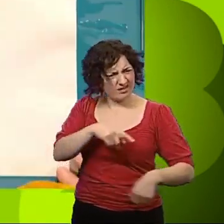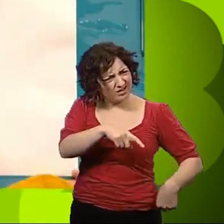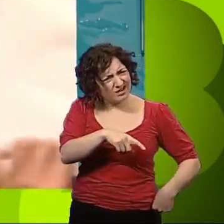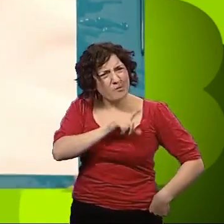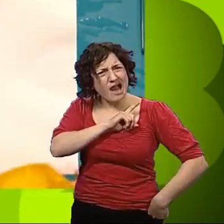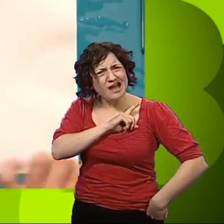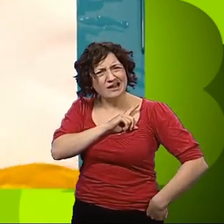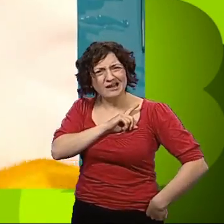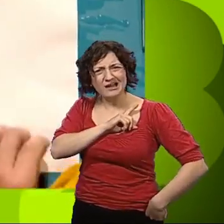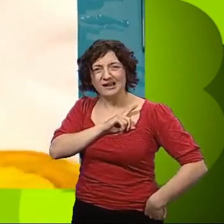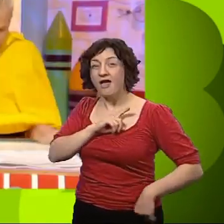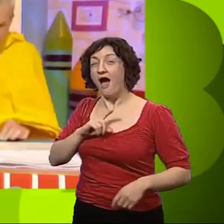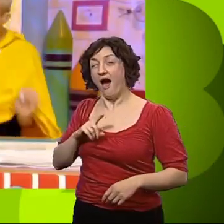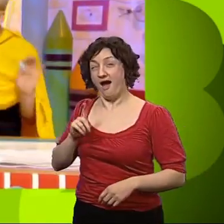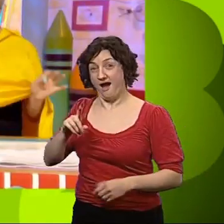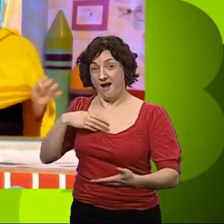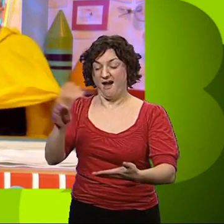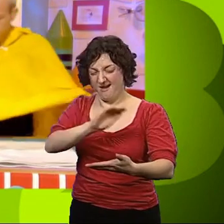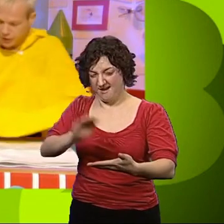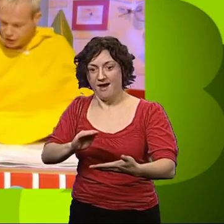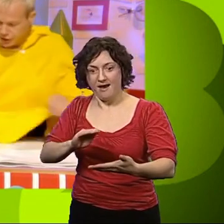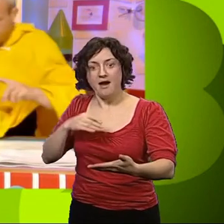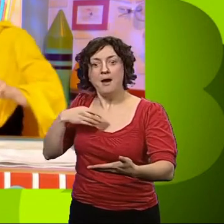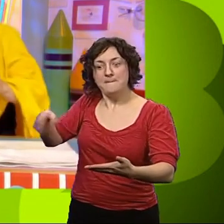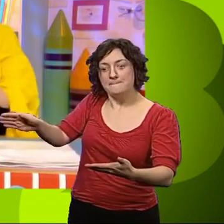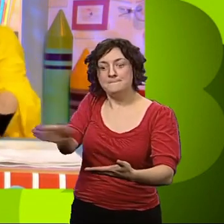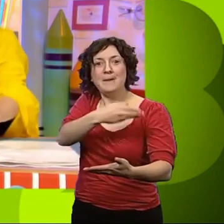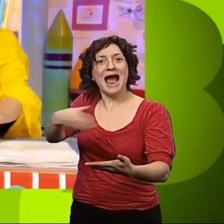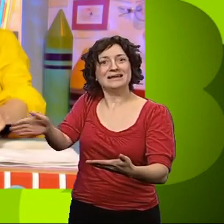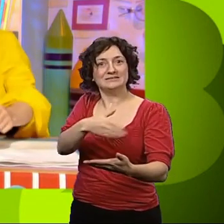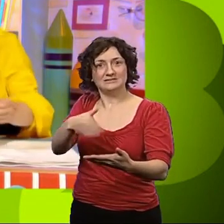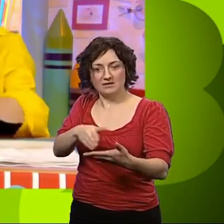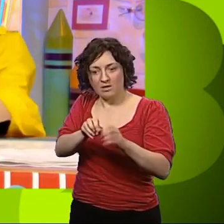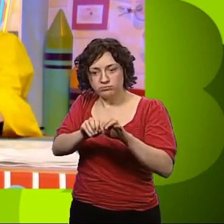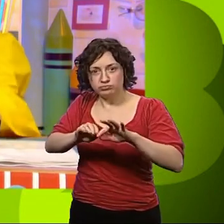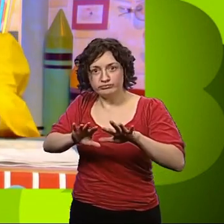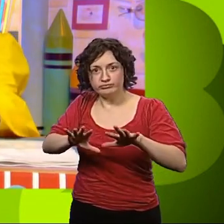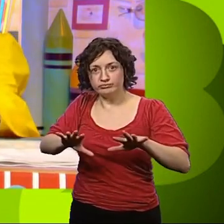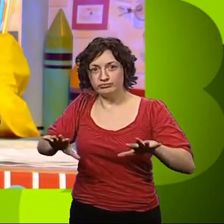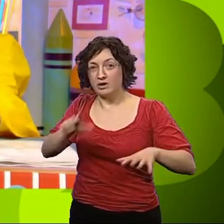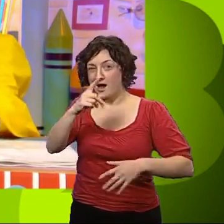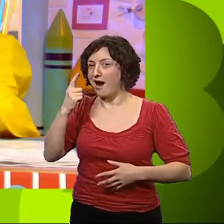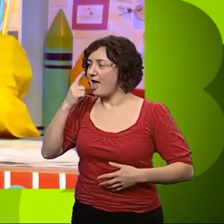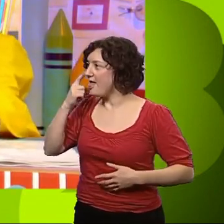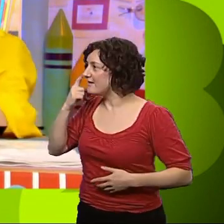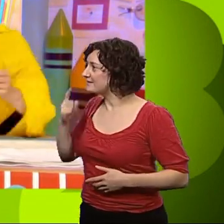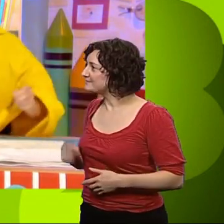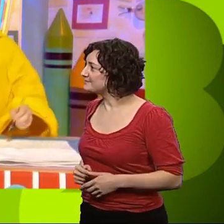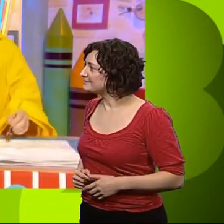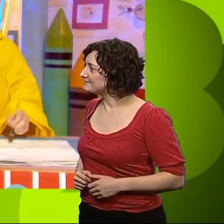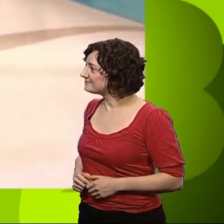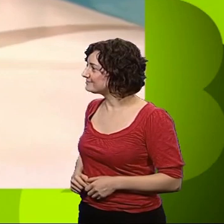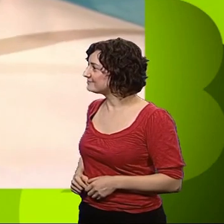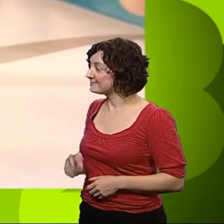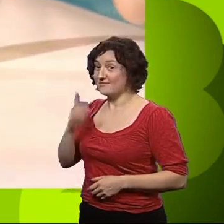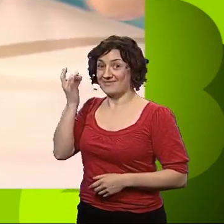So why exactly are you doing that? So I want my paint to spread out. Look, I'll show you. Bit of yellow. Just put it down